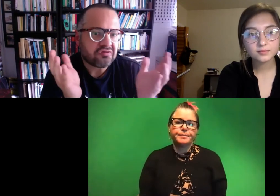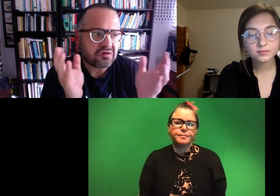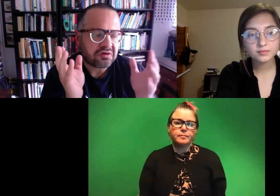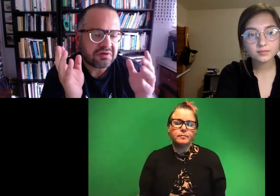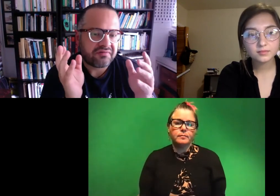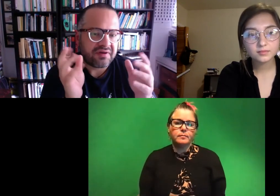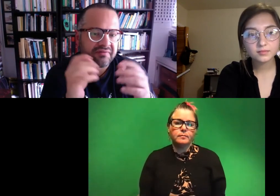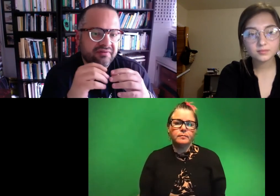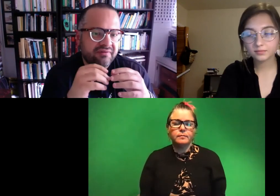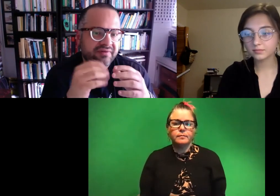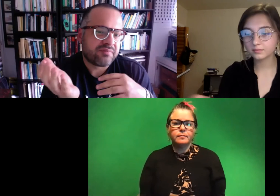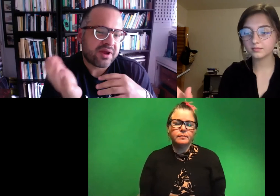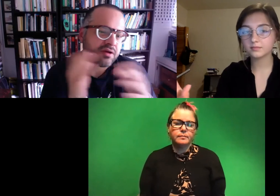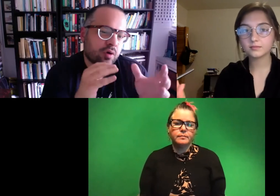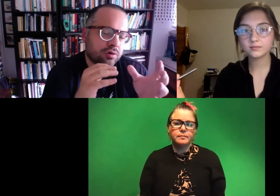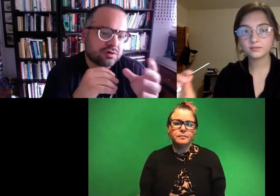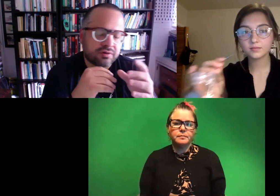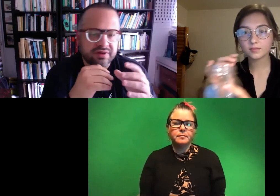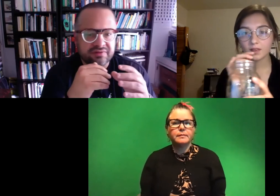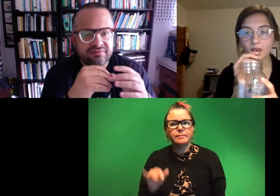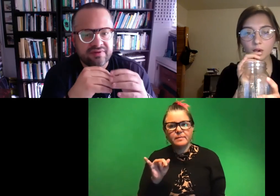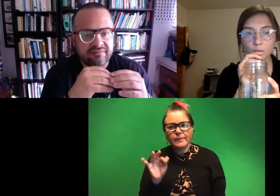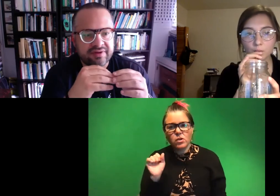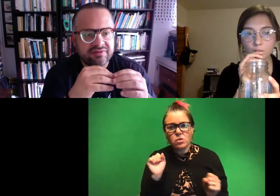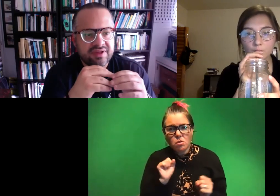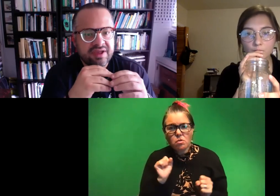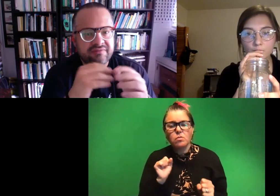just for if it's very cold or